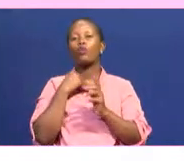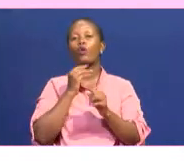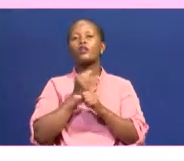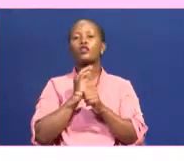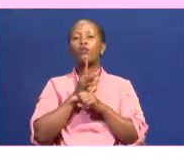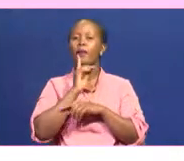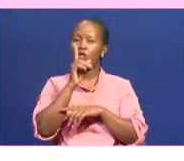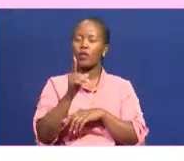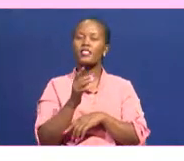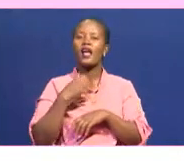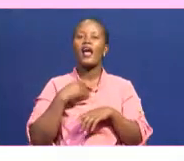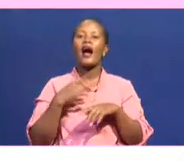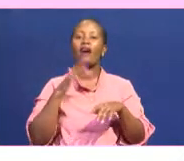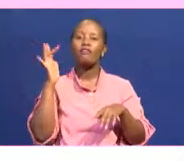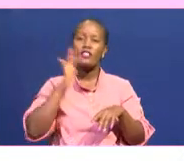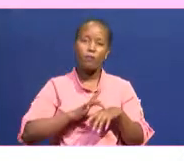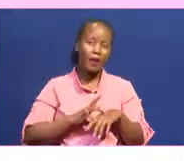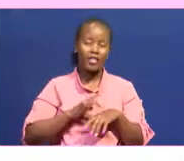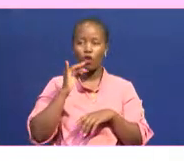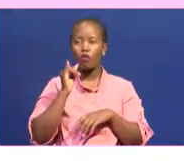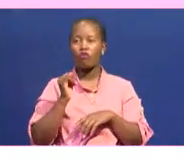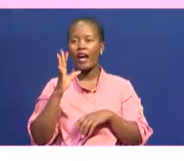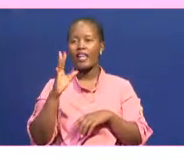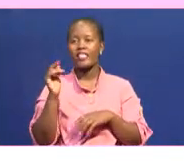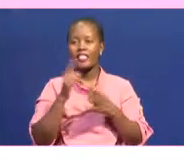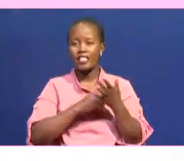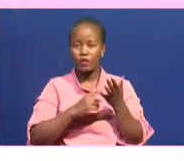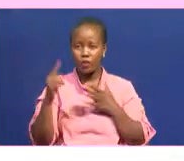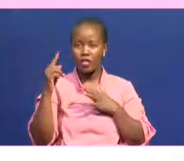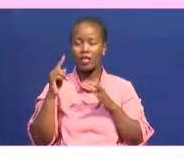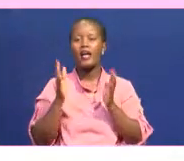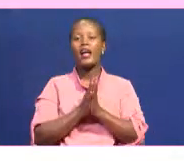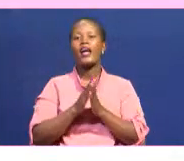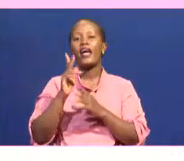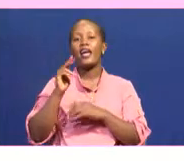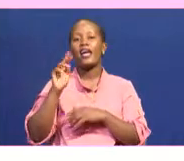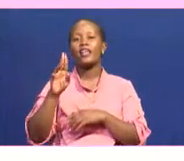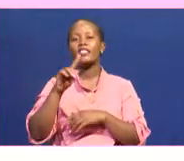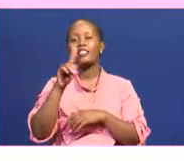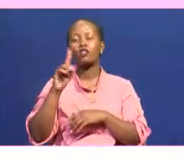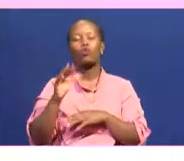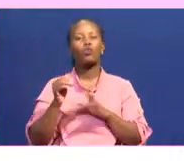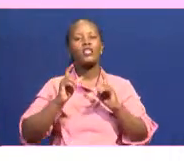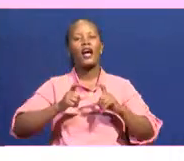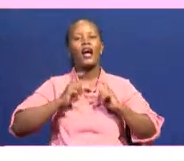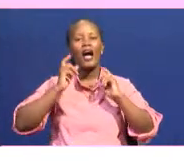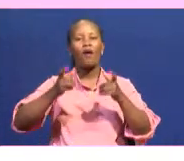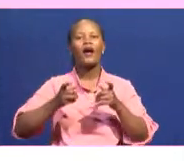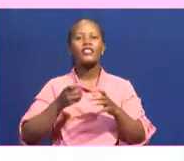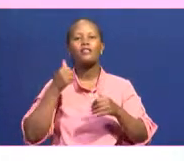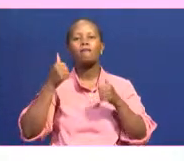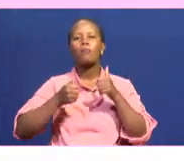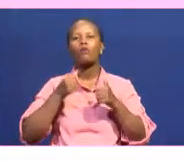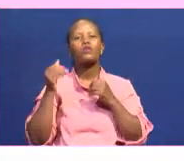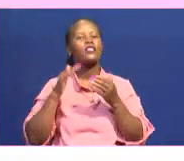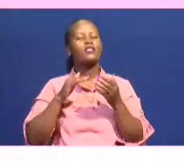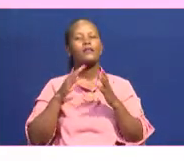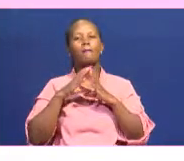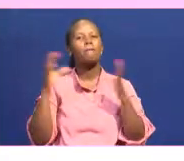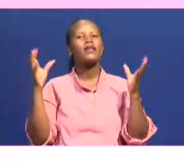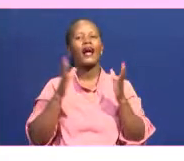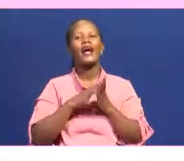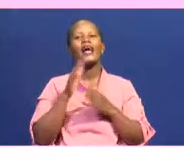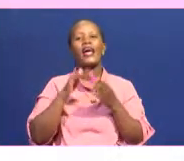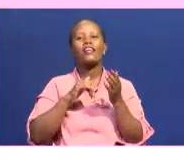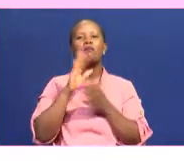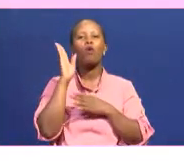we enhance the impact of the ICT Week and KUSA Awards. Basically, the bigger, more inclusive